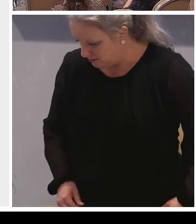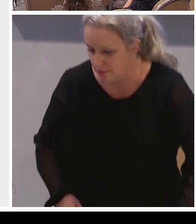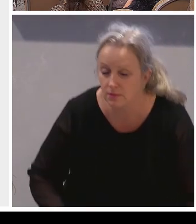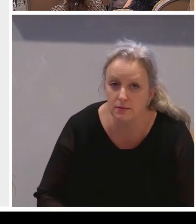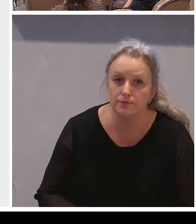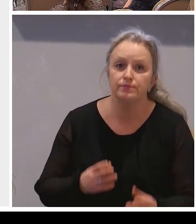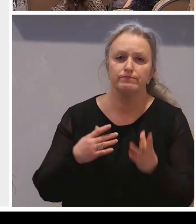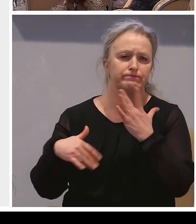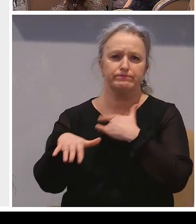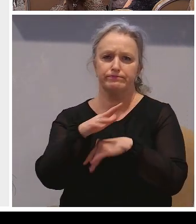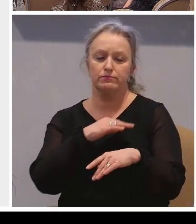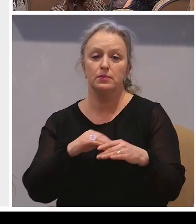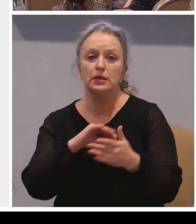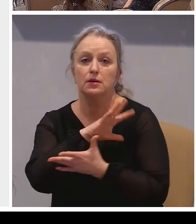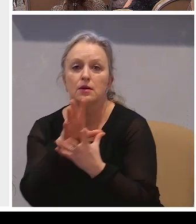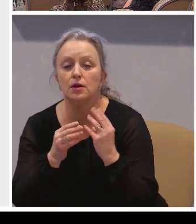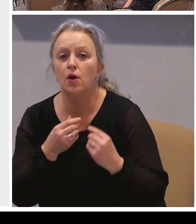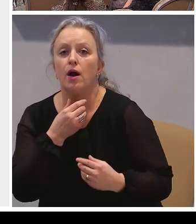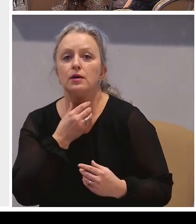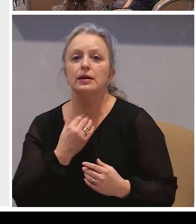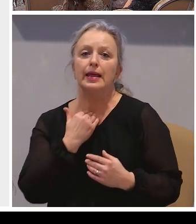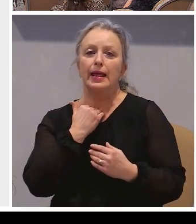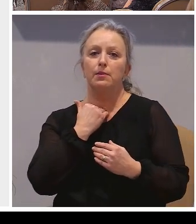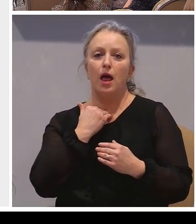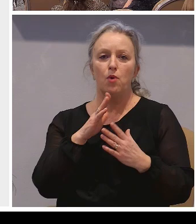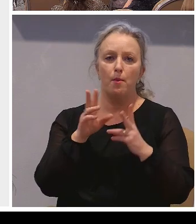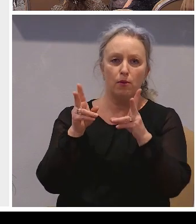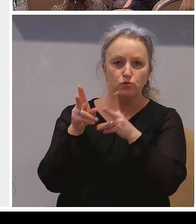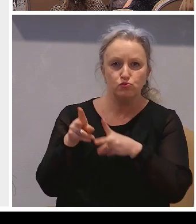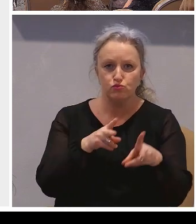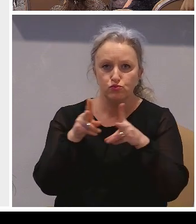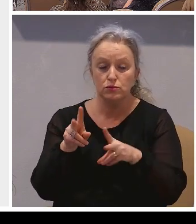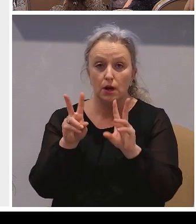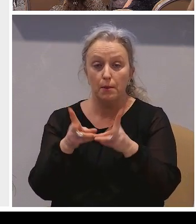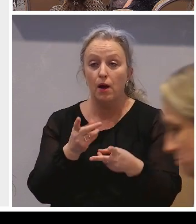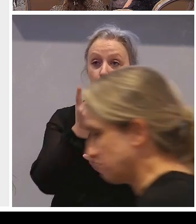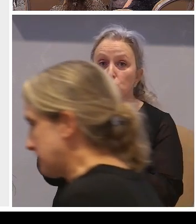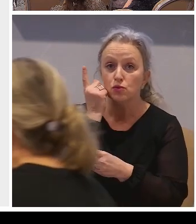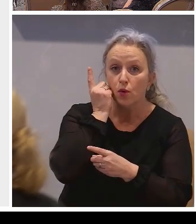disease screening should be made, and they should be checked for hypothyroidism.